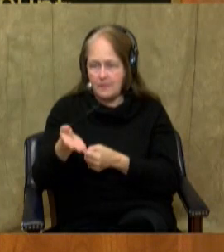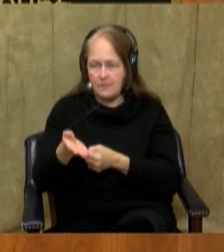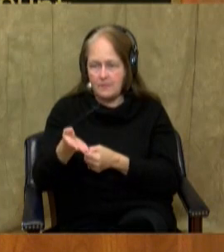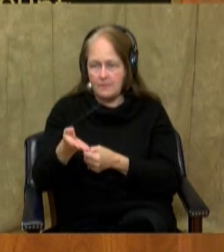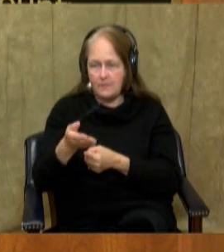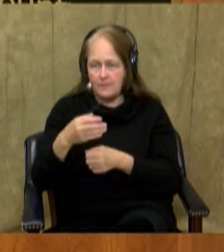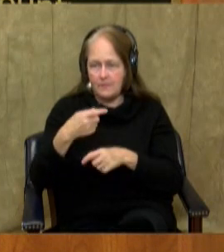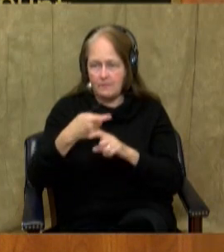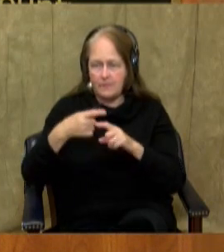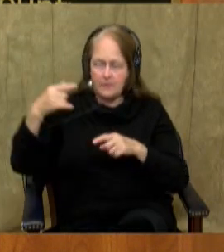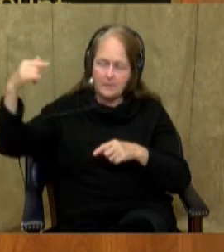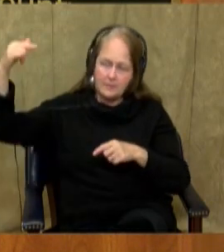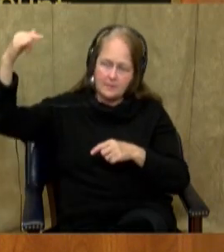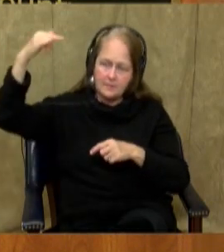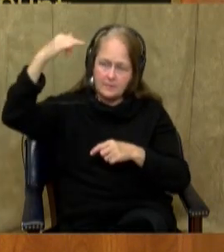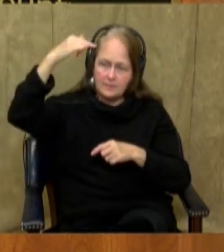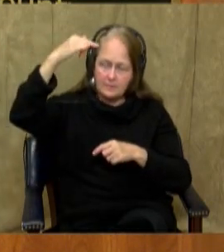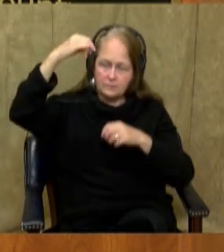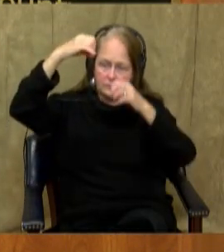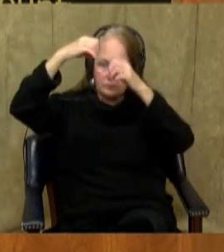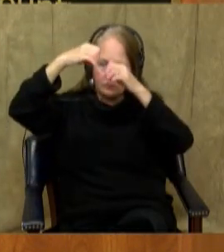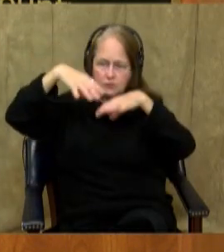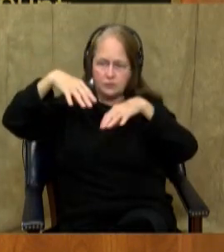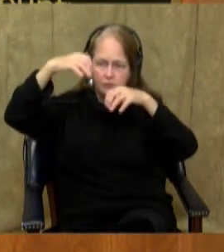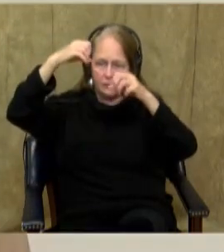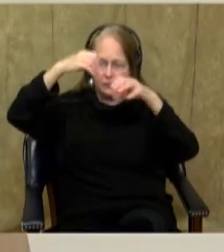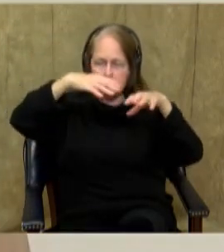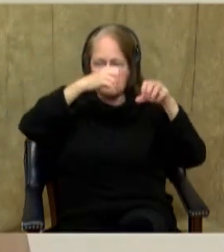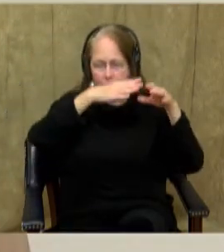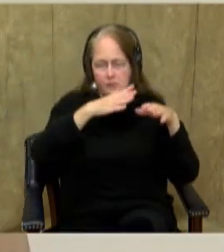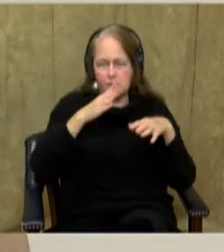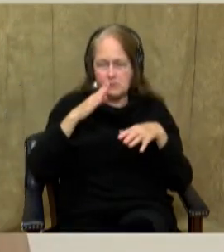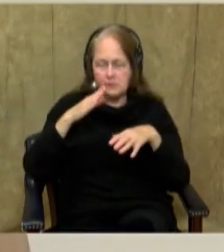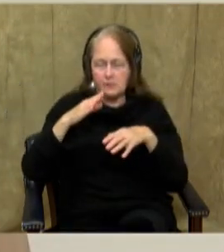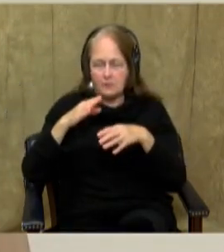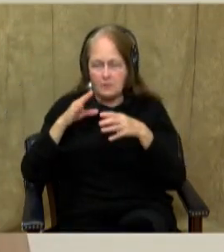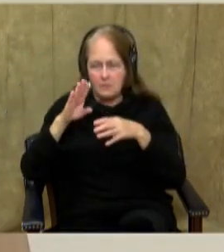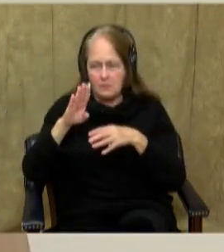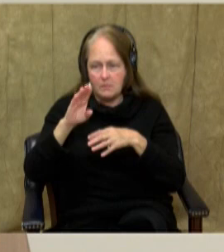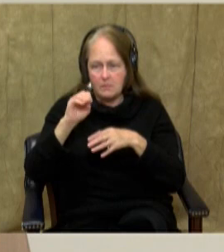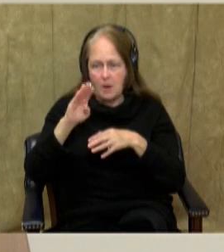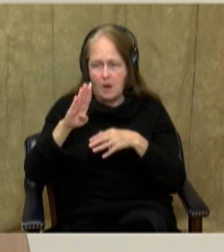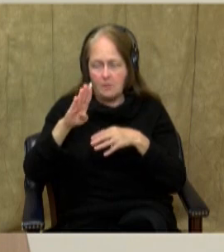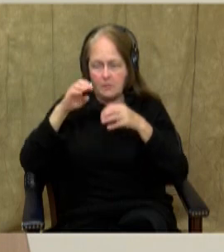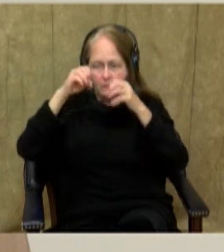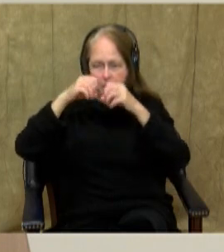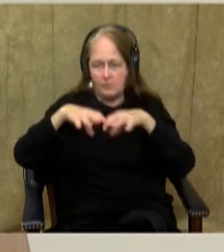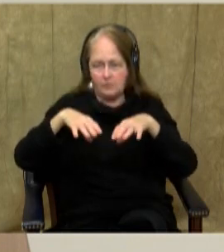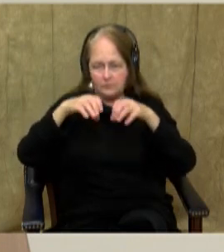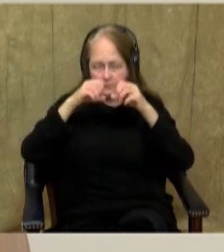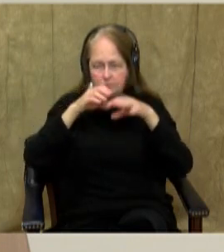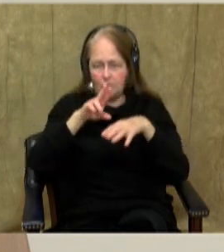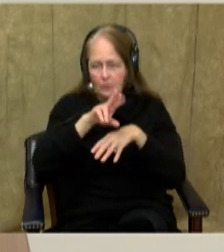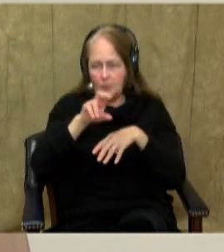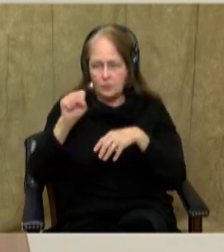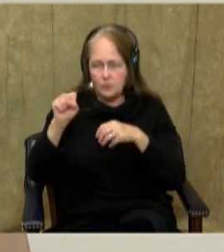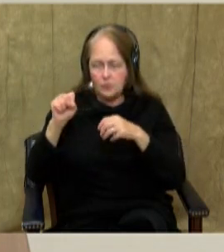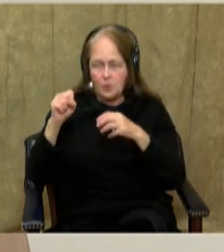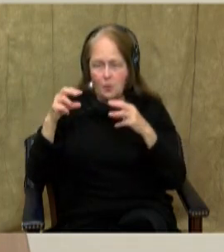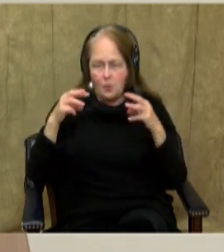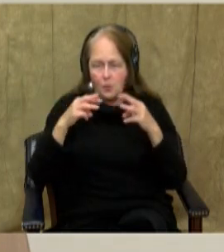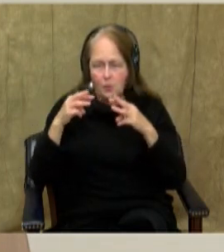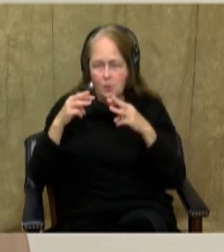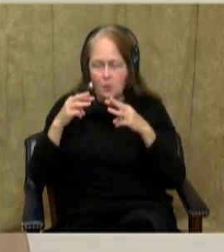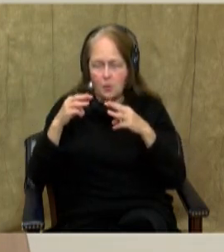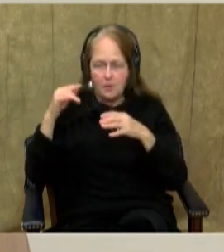was attacking from the air. And in addition to these bombs that they had dropped, U.S. warplanes released